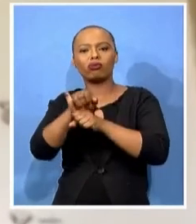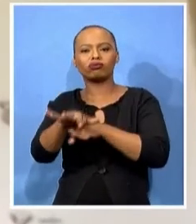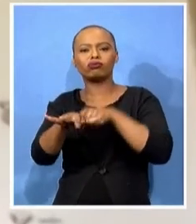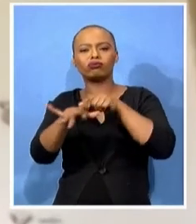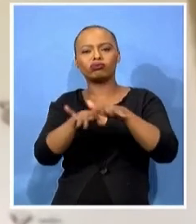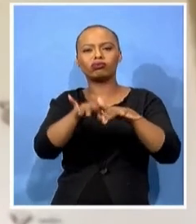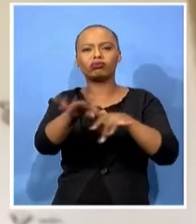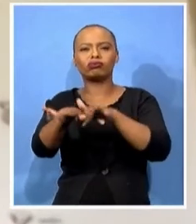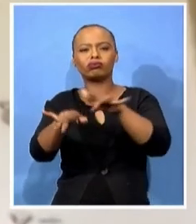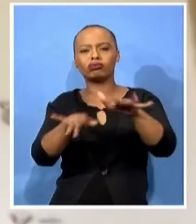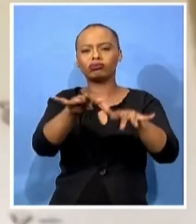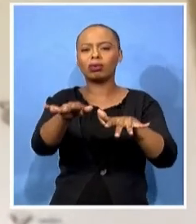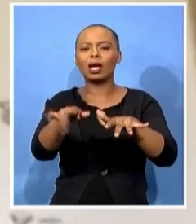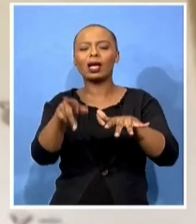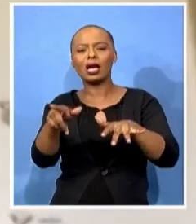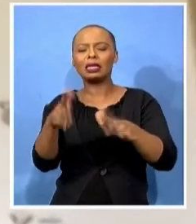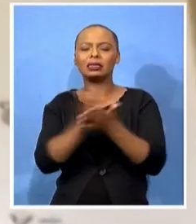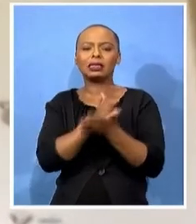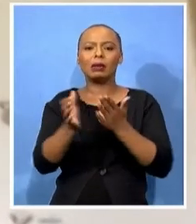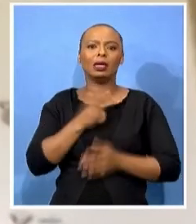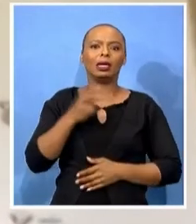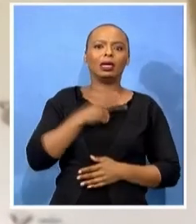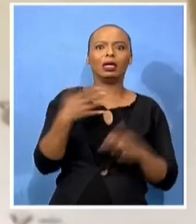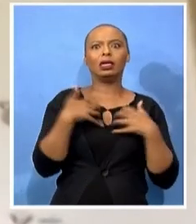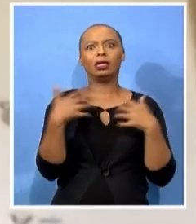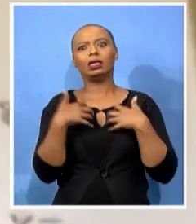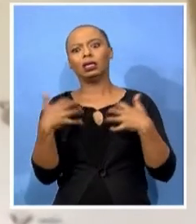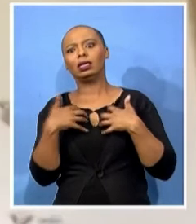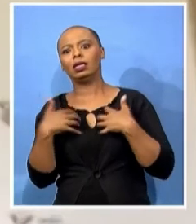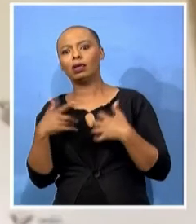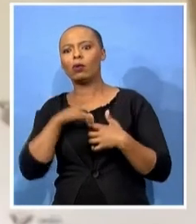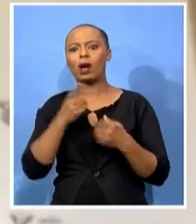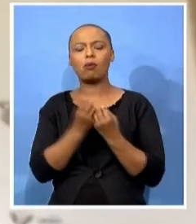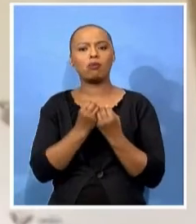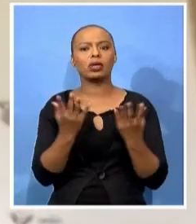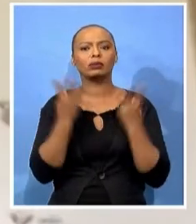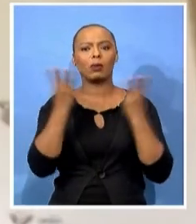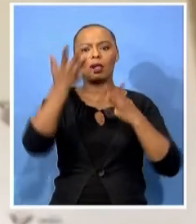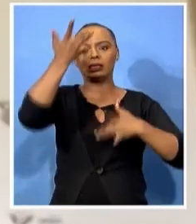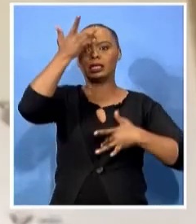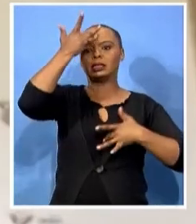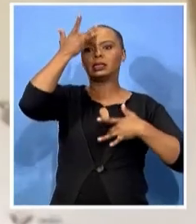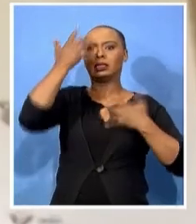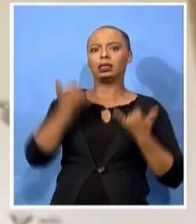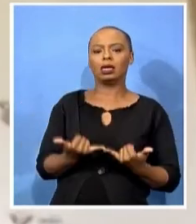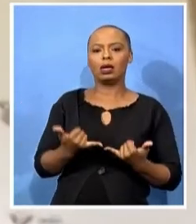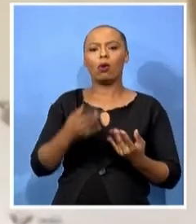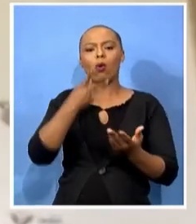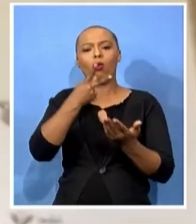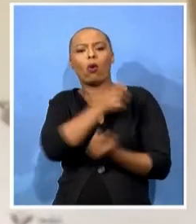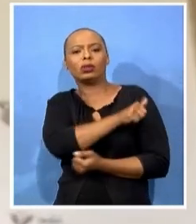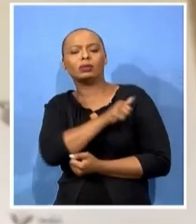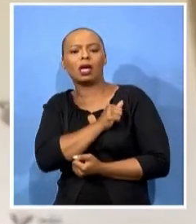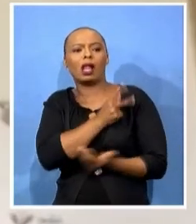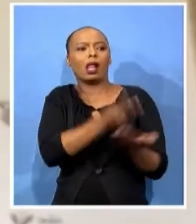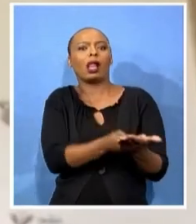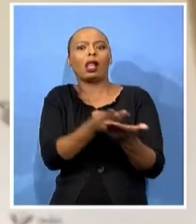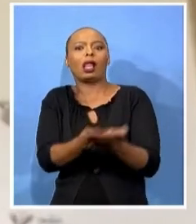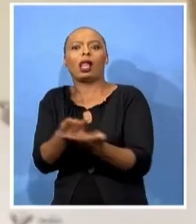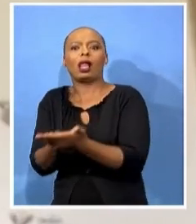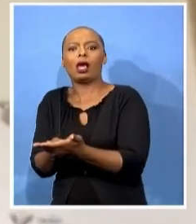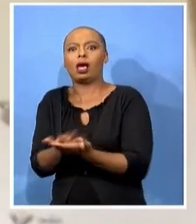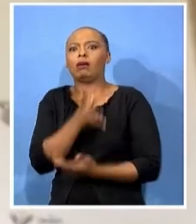with the numbers of people who are getting sick, the number of hospitals that are having, that are filling up, and the numbers